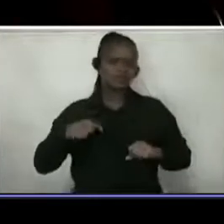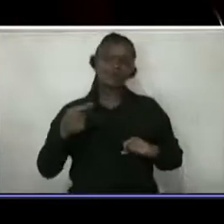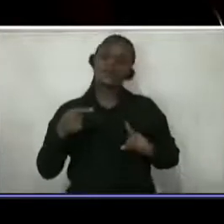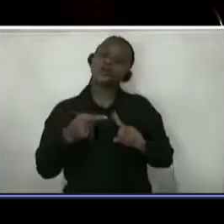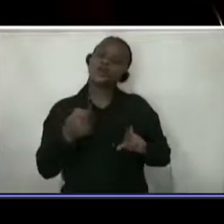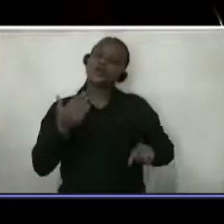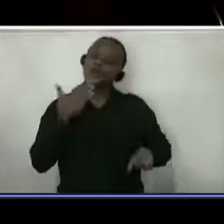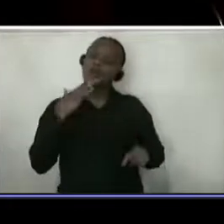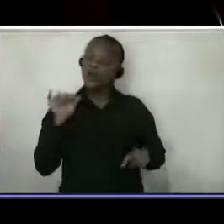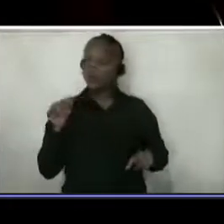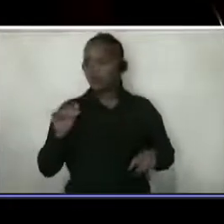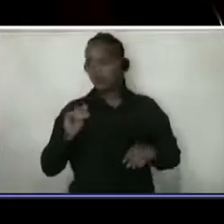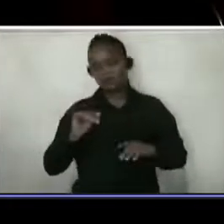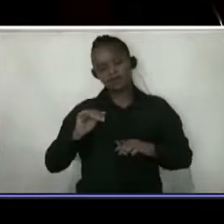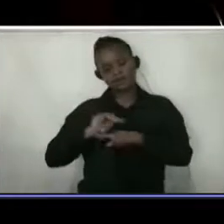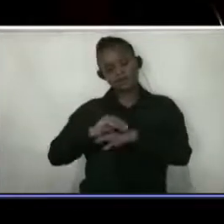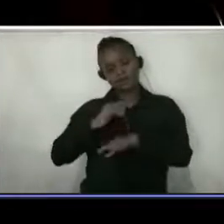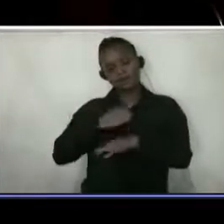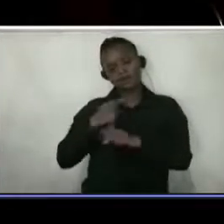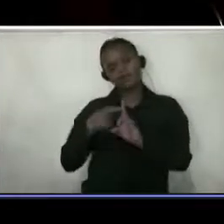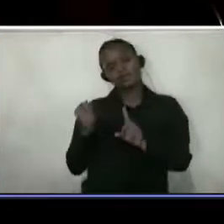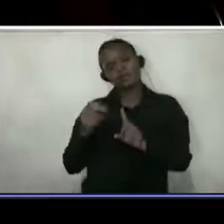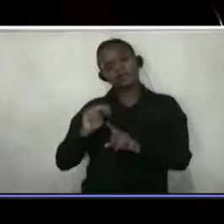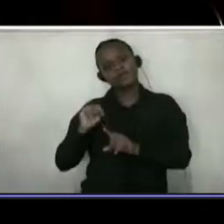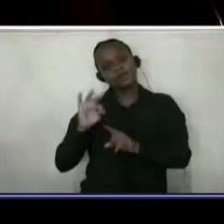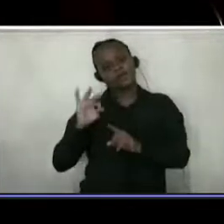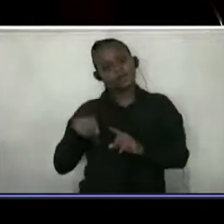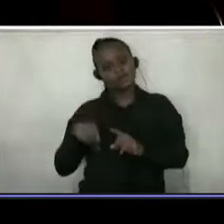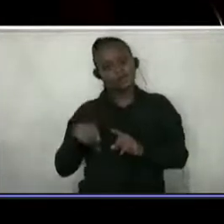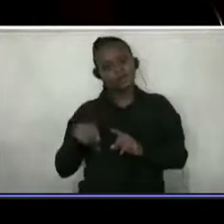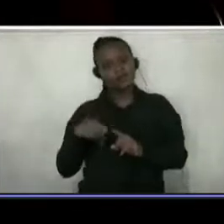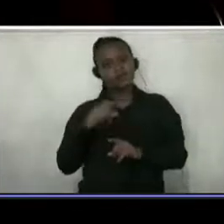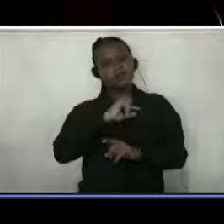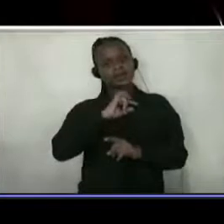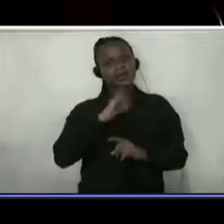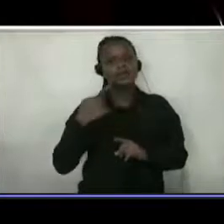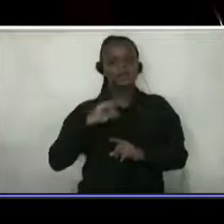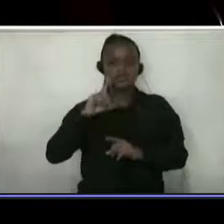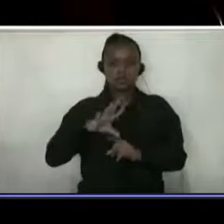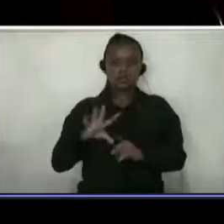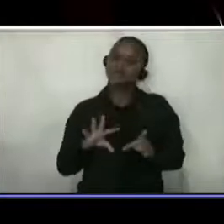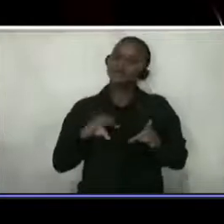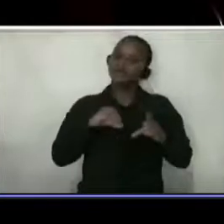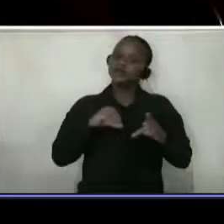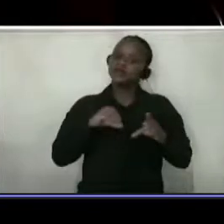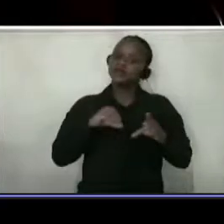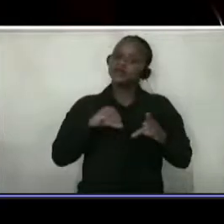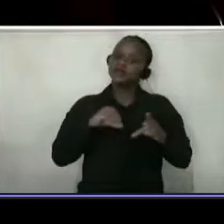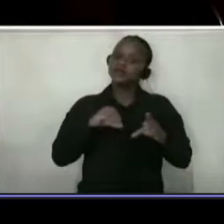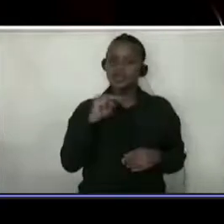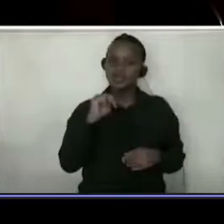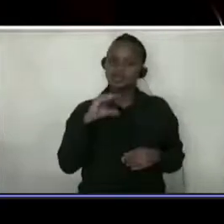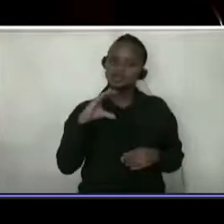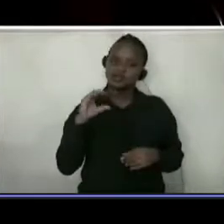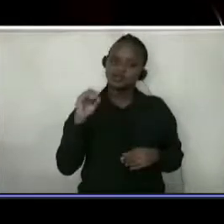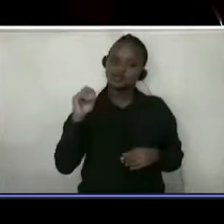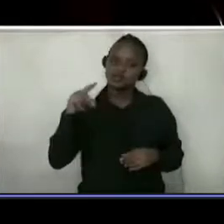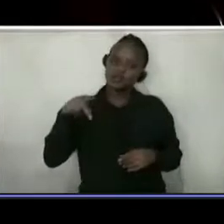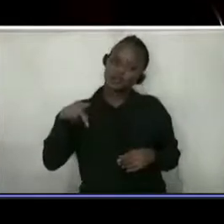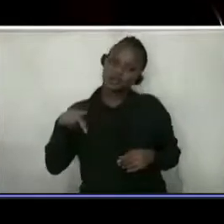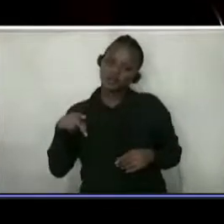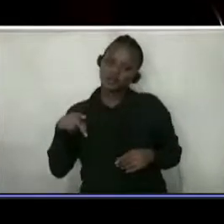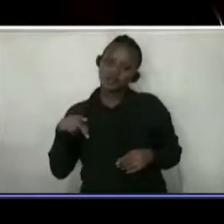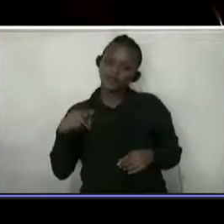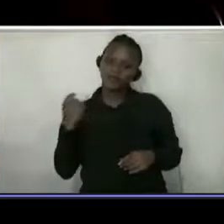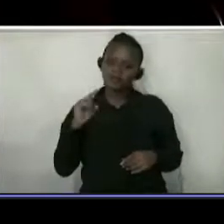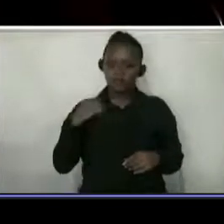look at this problem as the elected leaders of our province, to then engage through the NCOP with our esteemed colleagues in Parliament. For if we